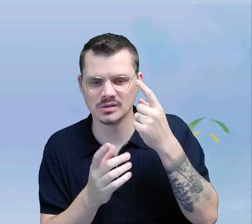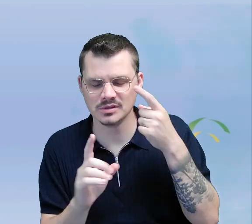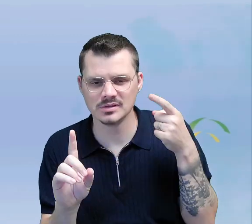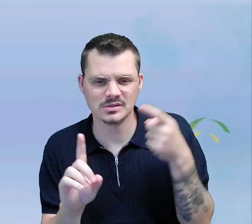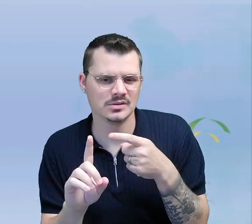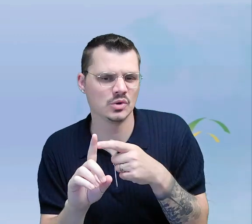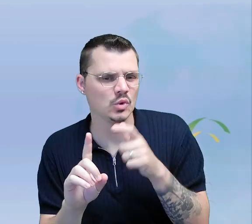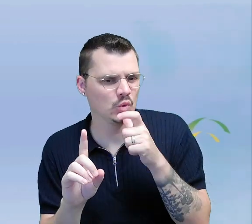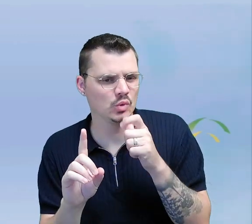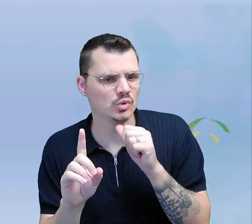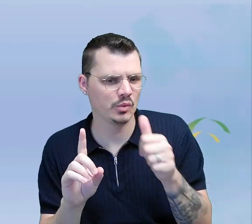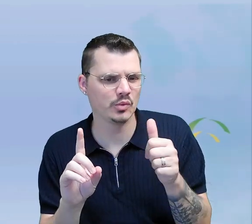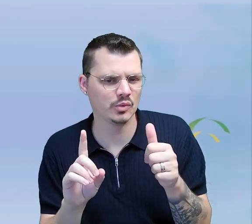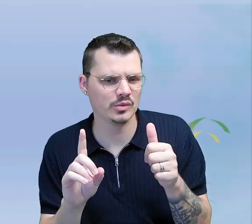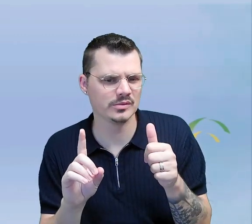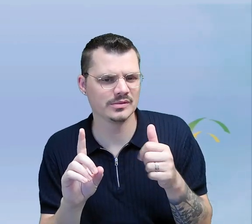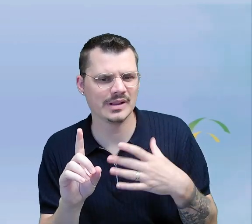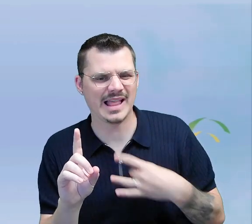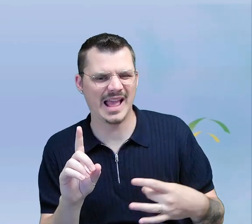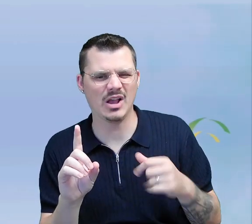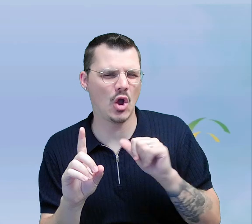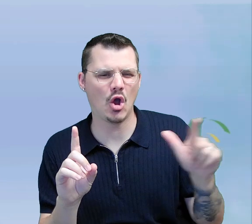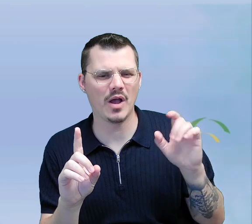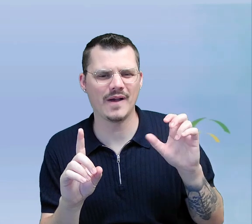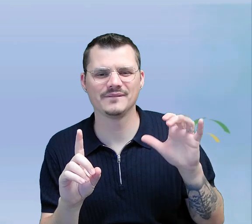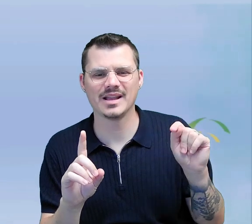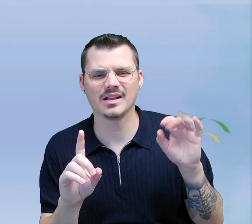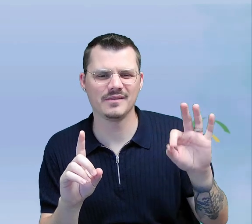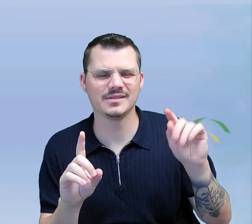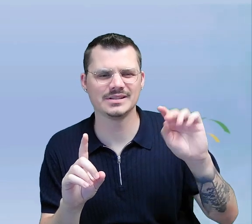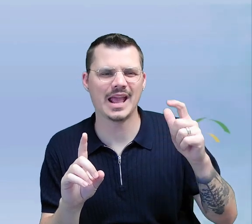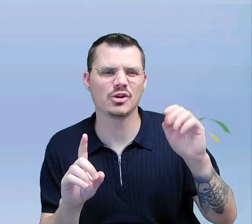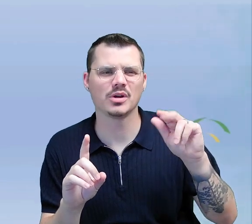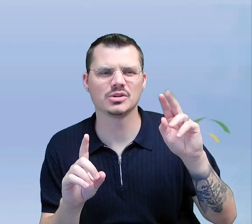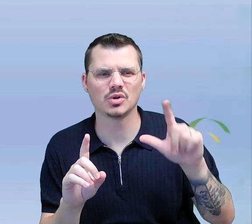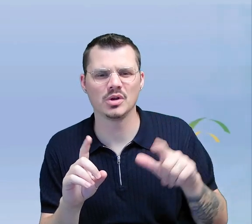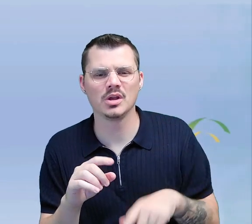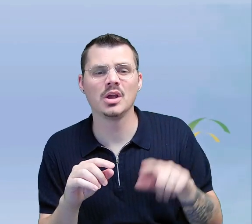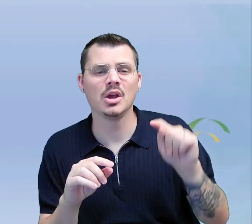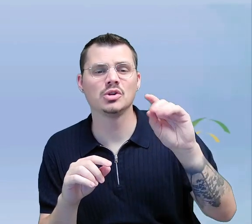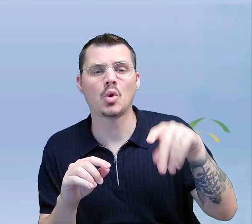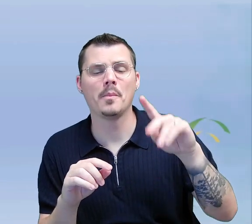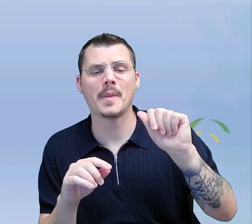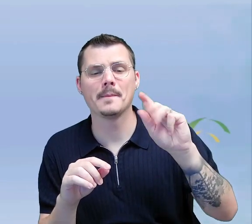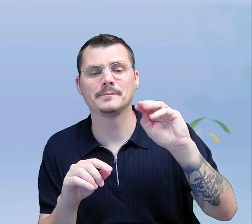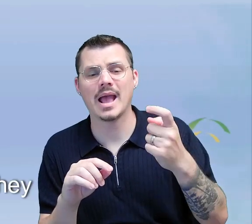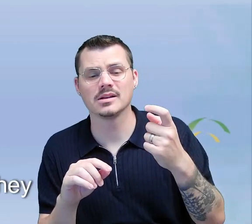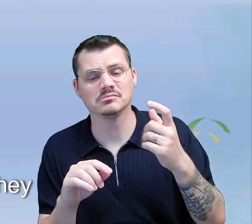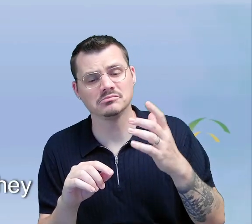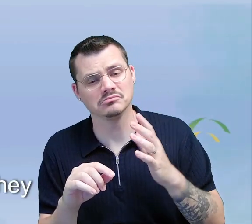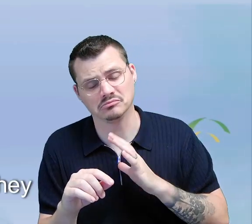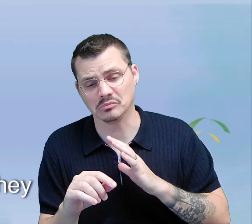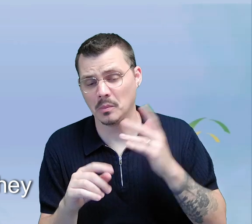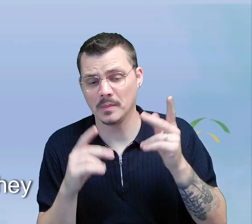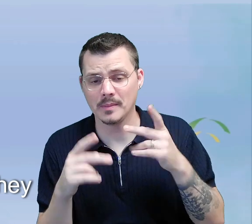for people that just don't necessarily like all the effects of Tegretol. Topamax is kind of cool. Some